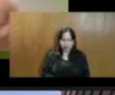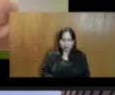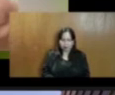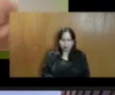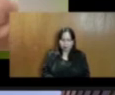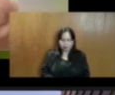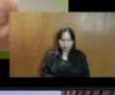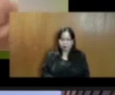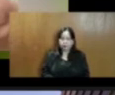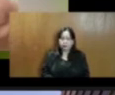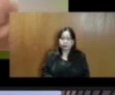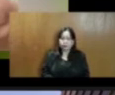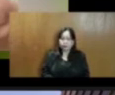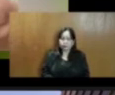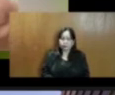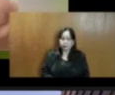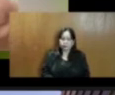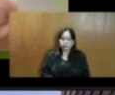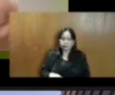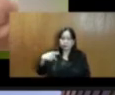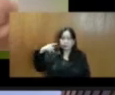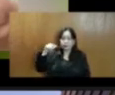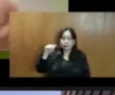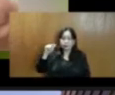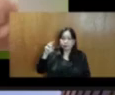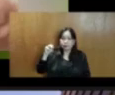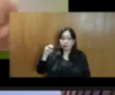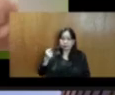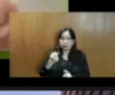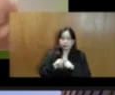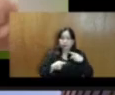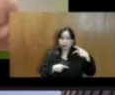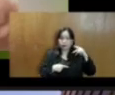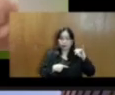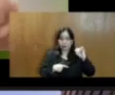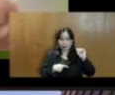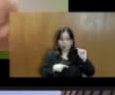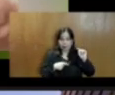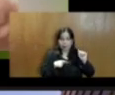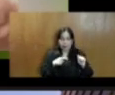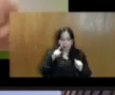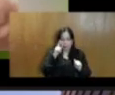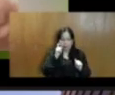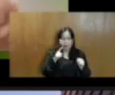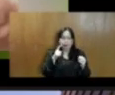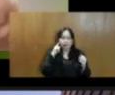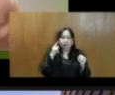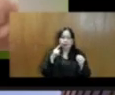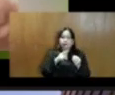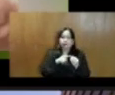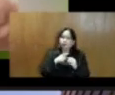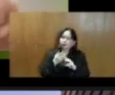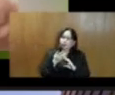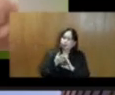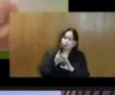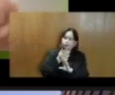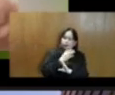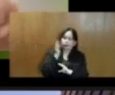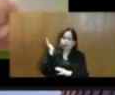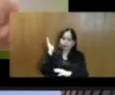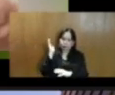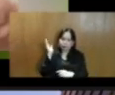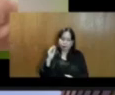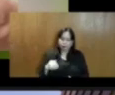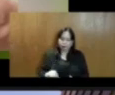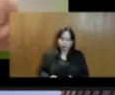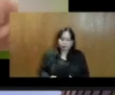I'm Palma from PIA, and this is the question. I think this is more on the previous speakers. However, this will